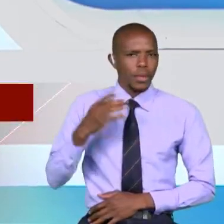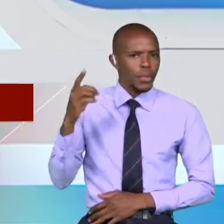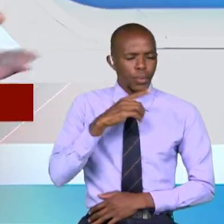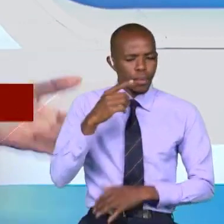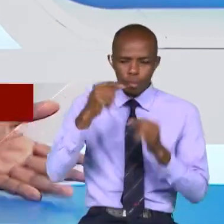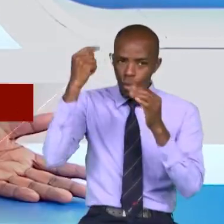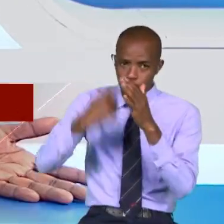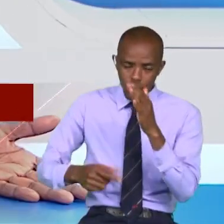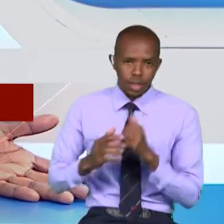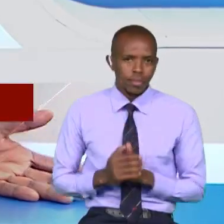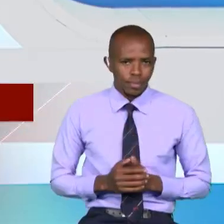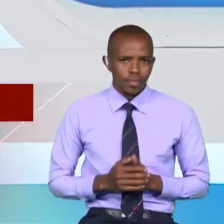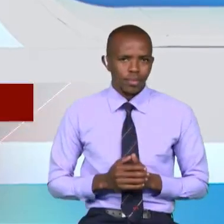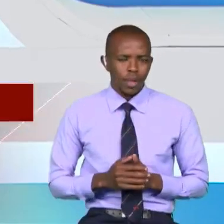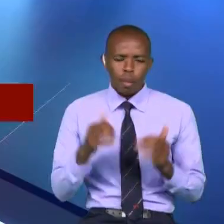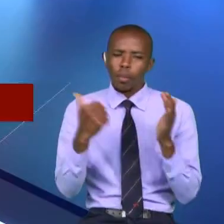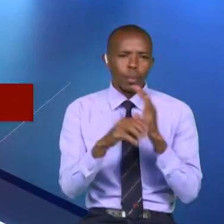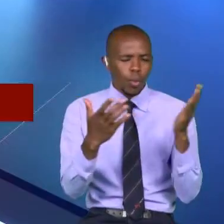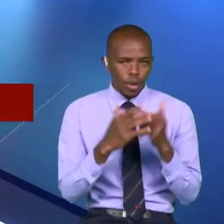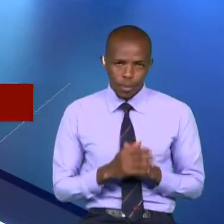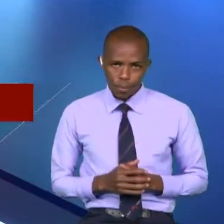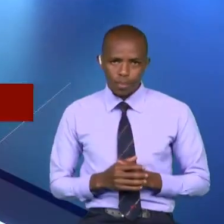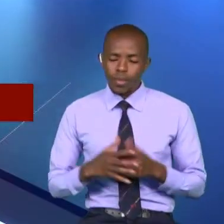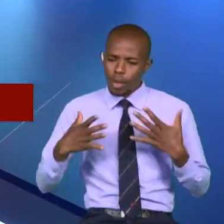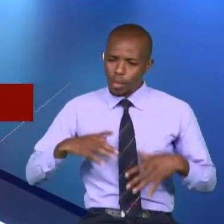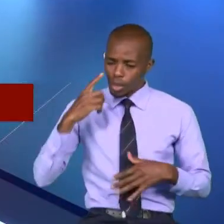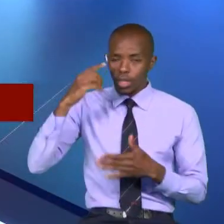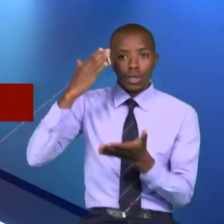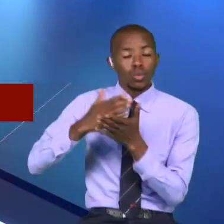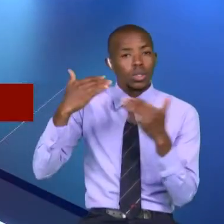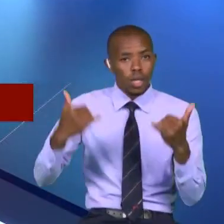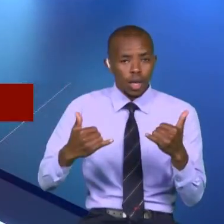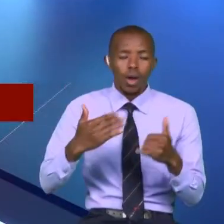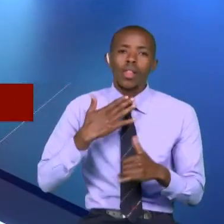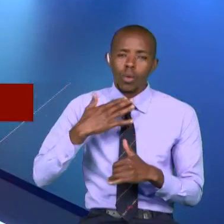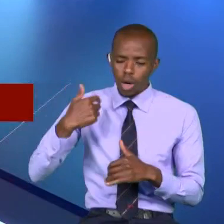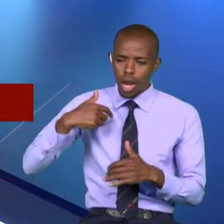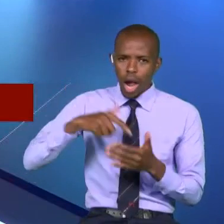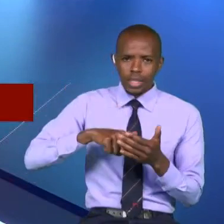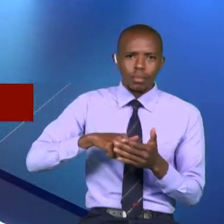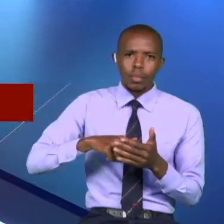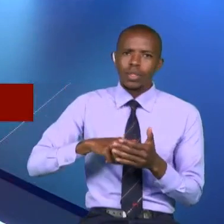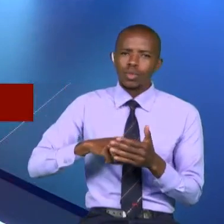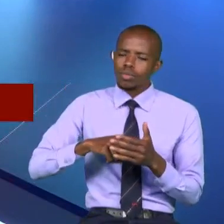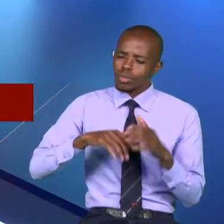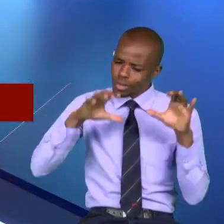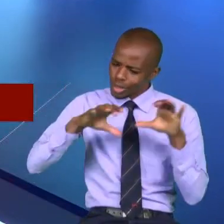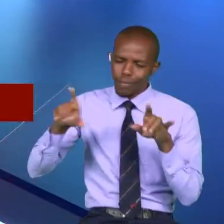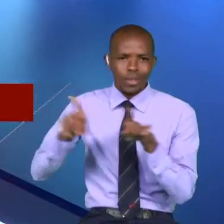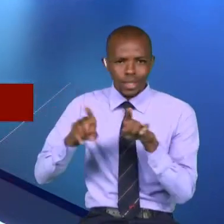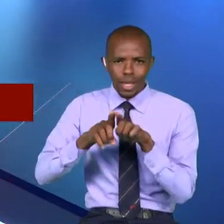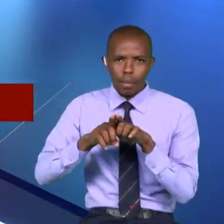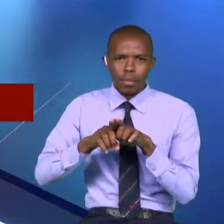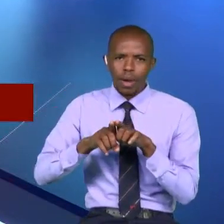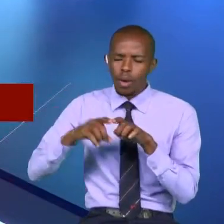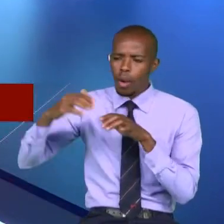you, boss. Why do you think that's the case? Because people are seeing the reality now. And now they want us to drown with them. We drown the country. We go back